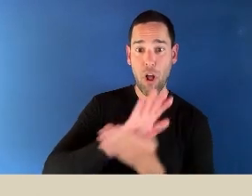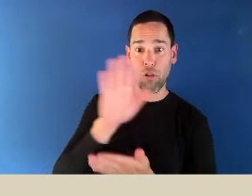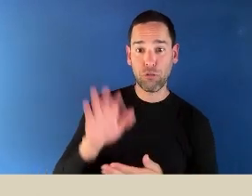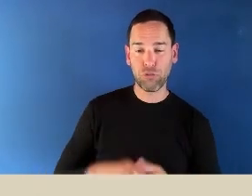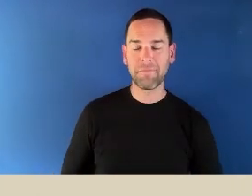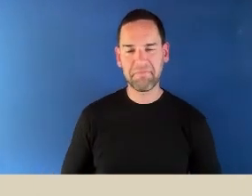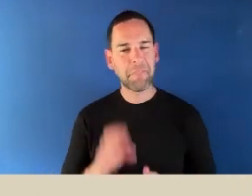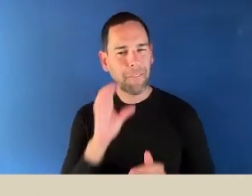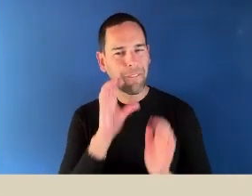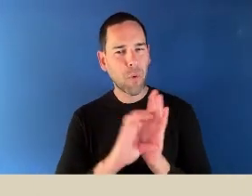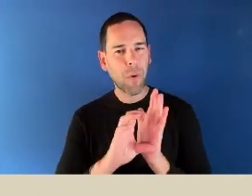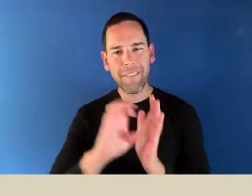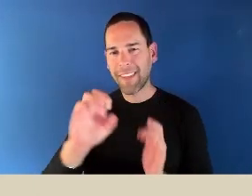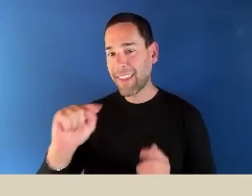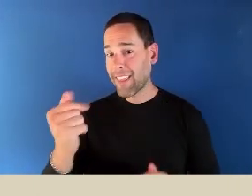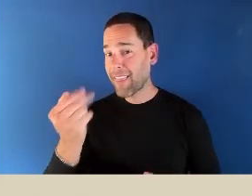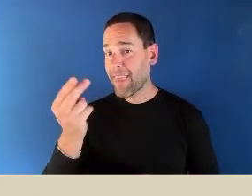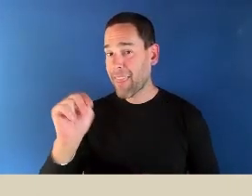living independently.